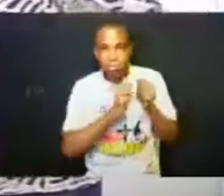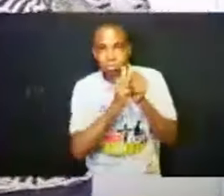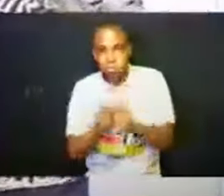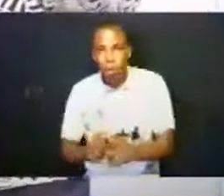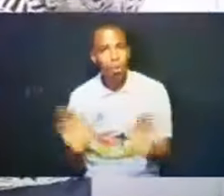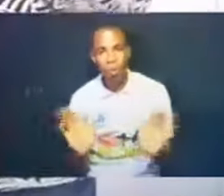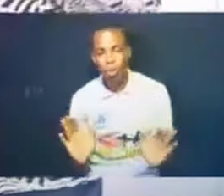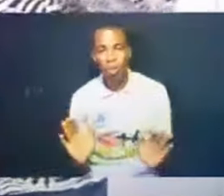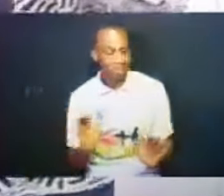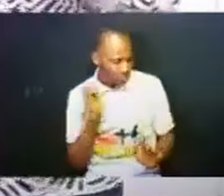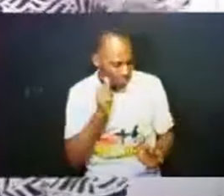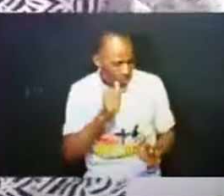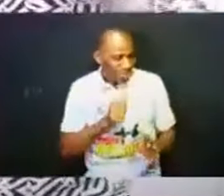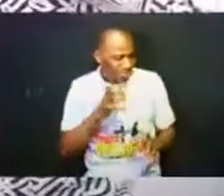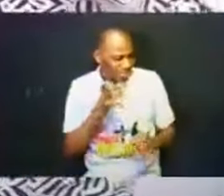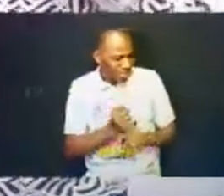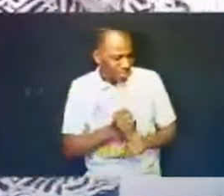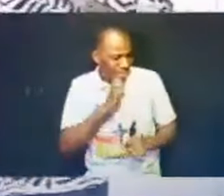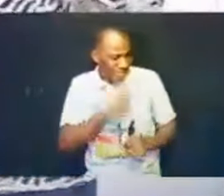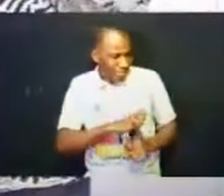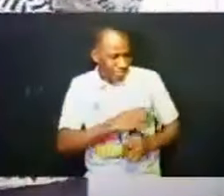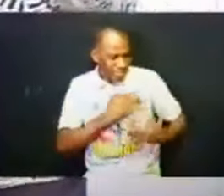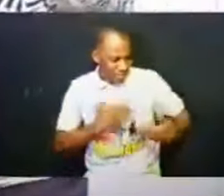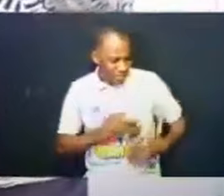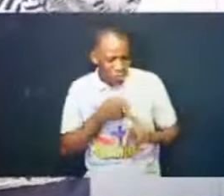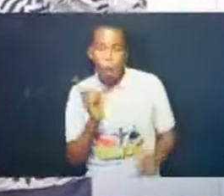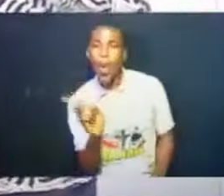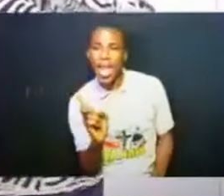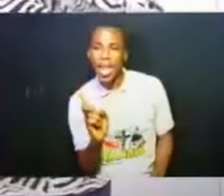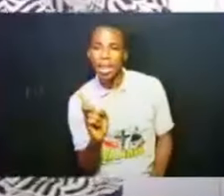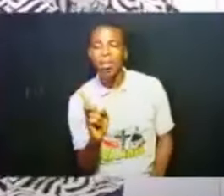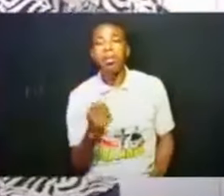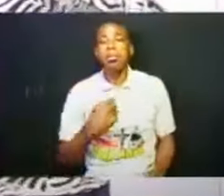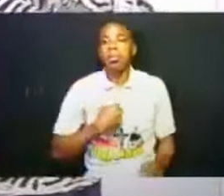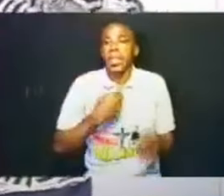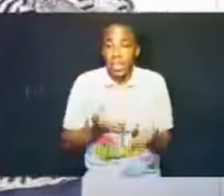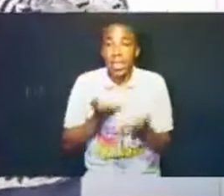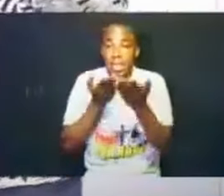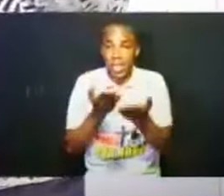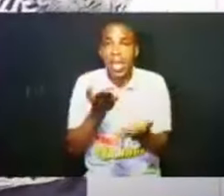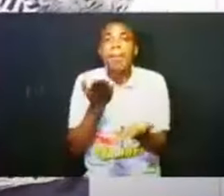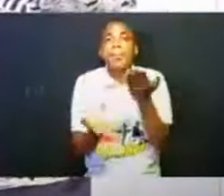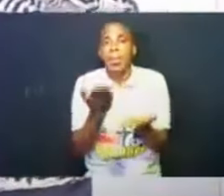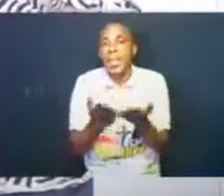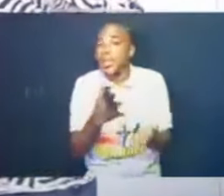Where is she getting them from? I'll suggest to you. Well, make sure that at least from